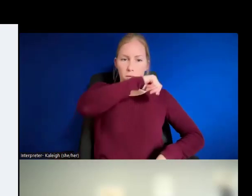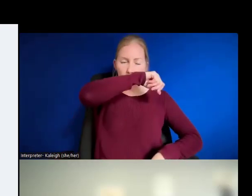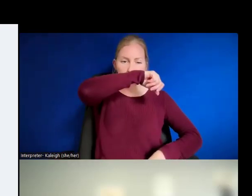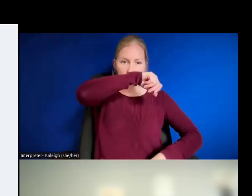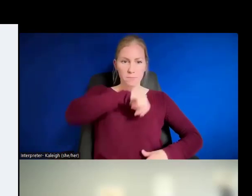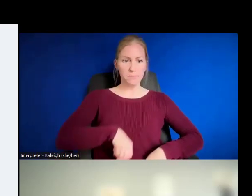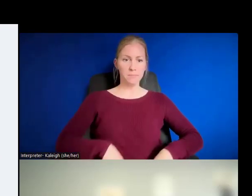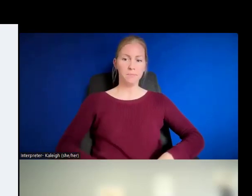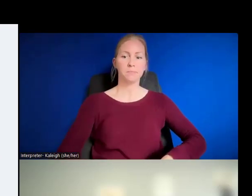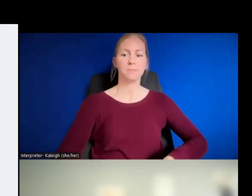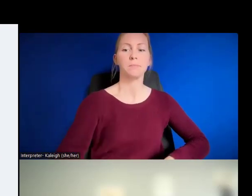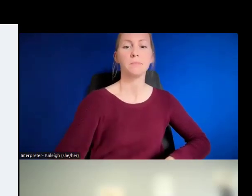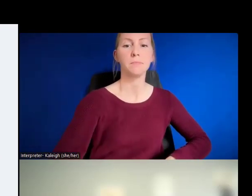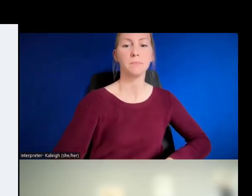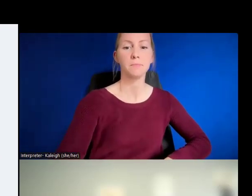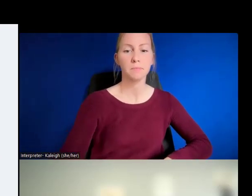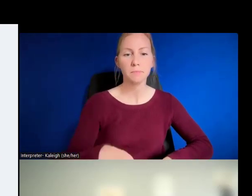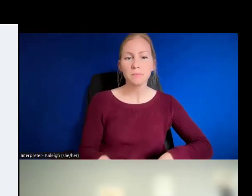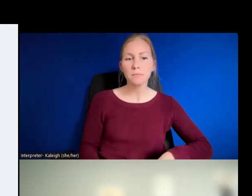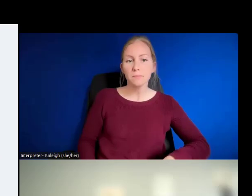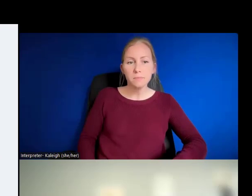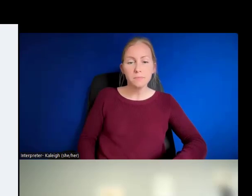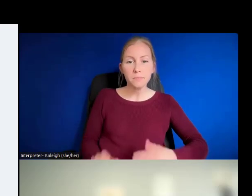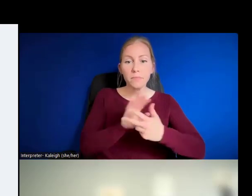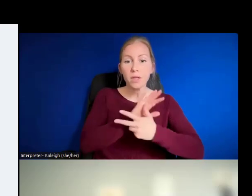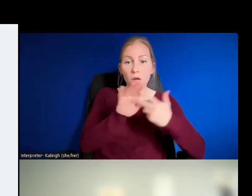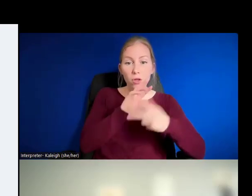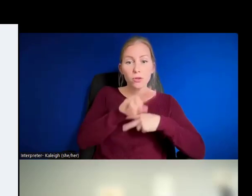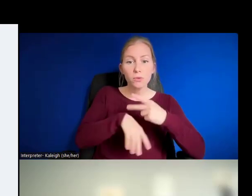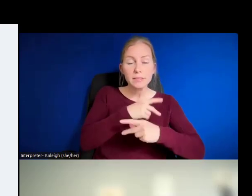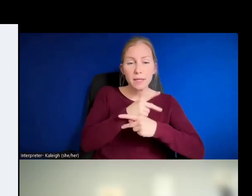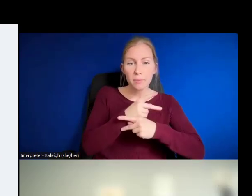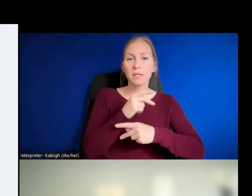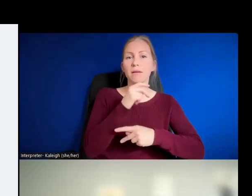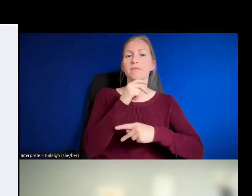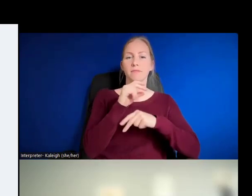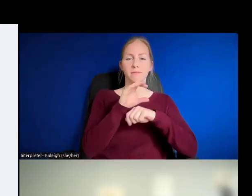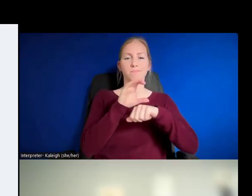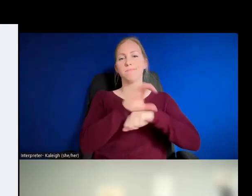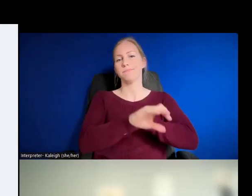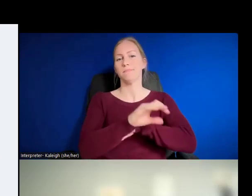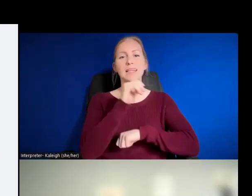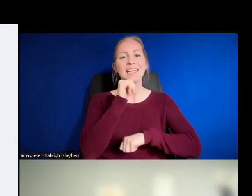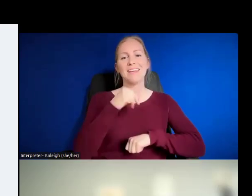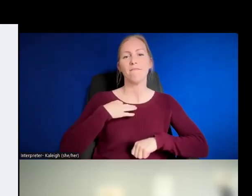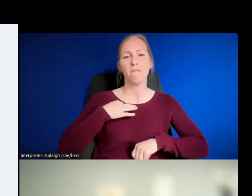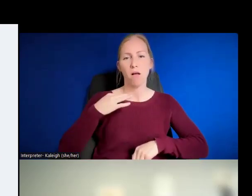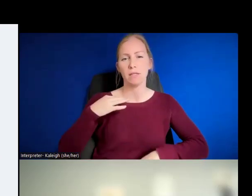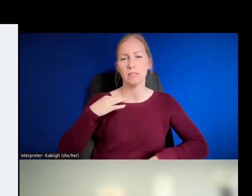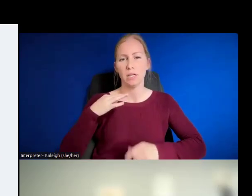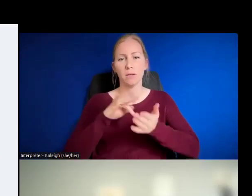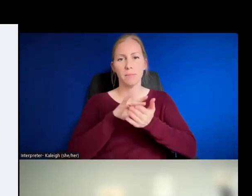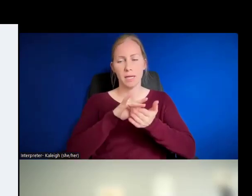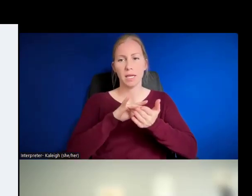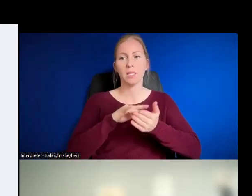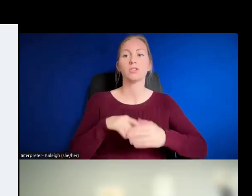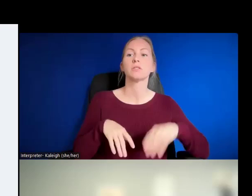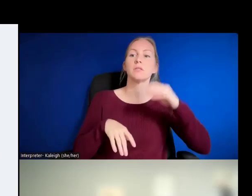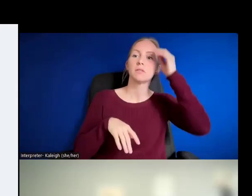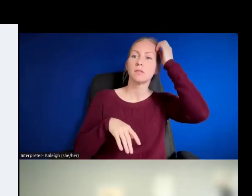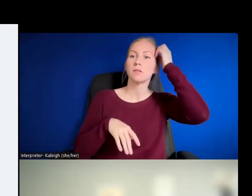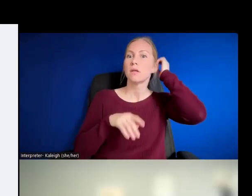There are three types of involuntary medication, meaning not every